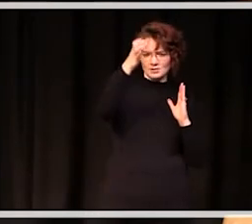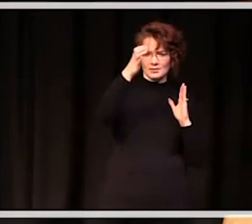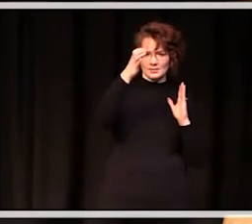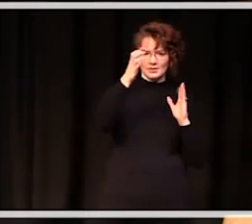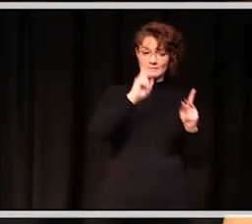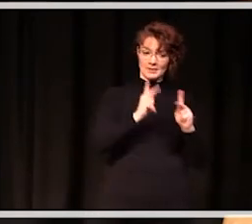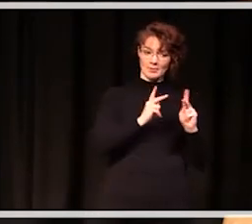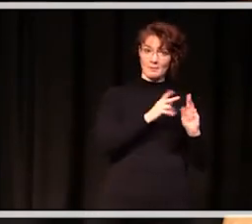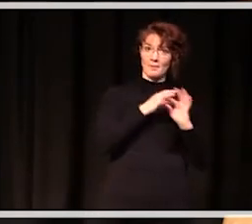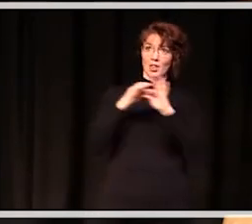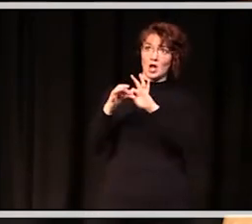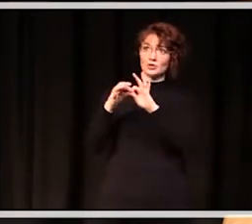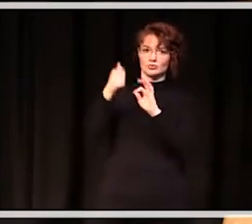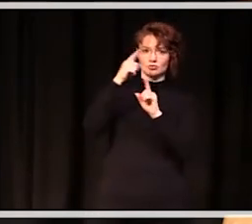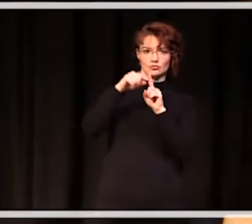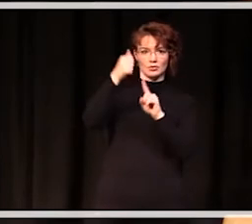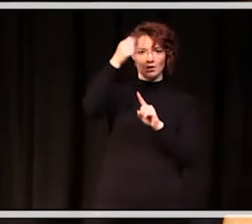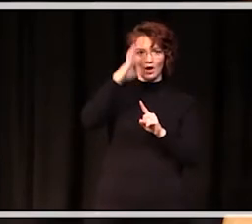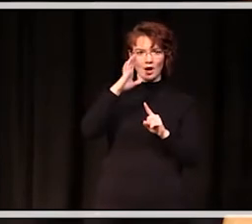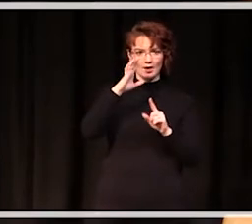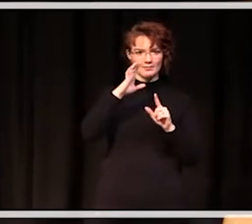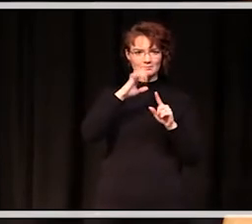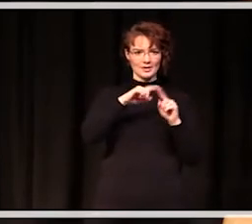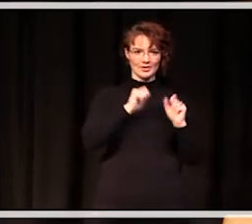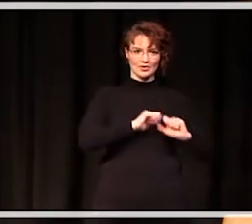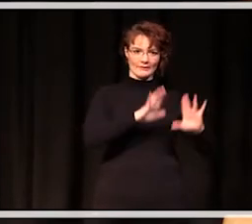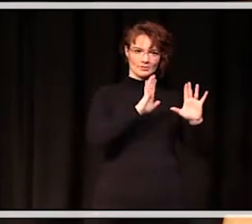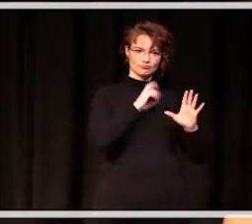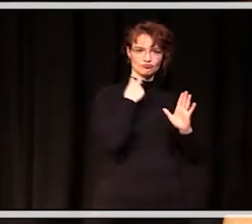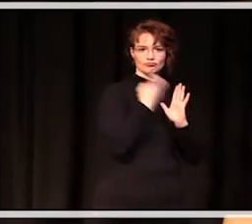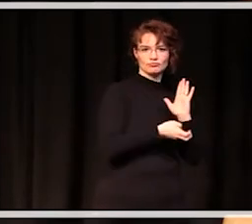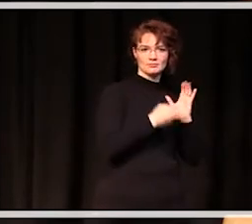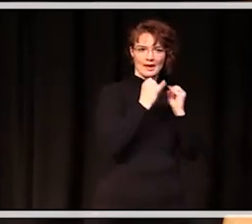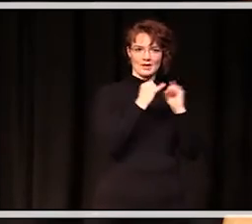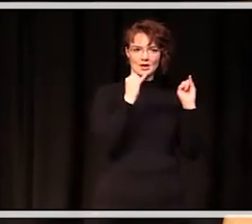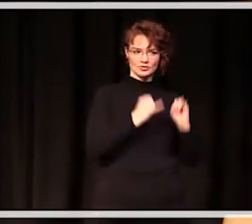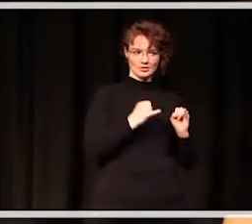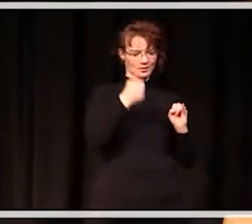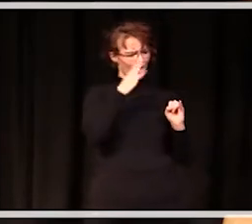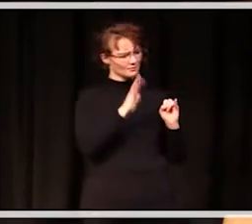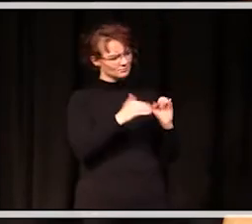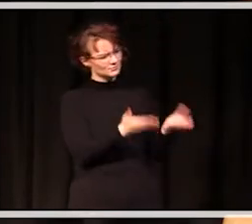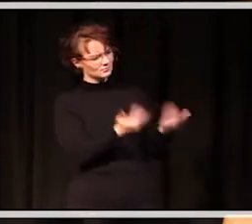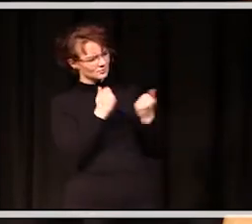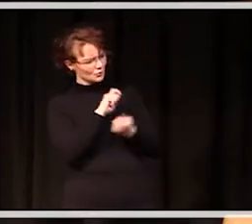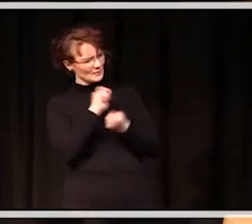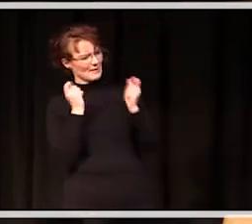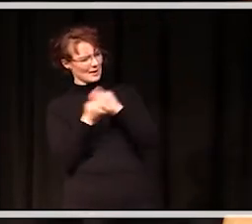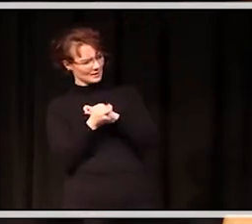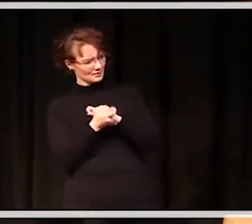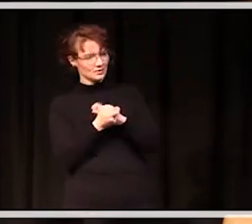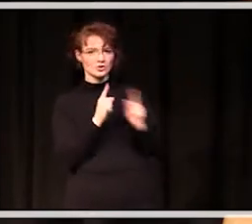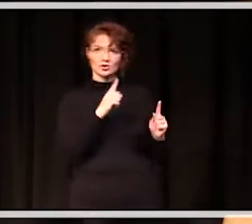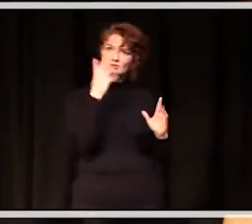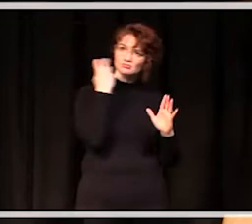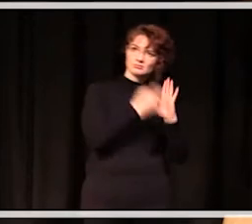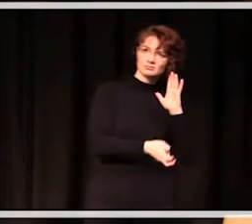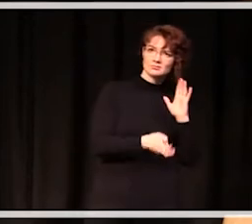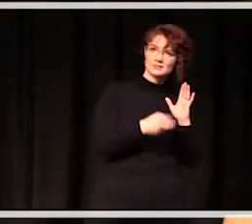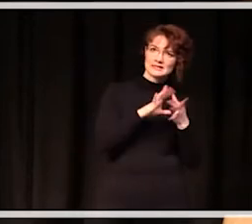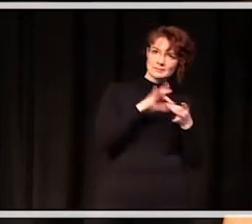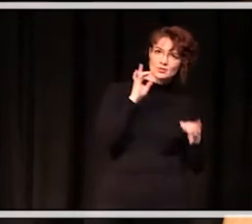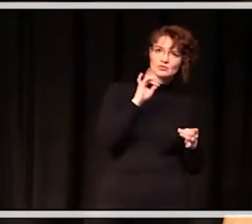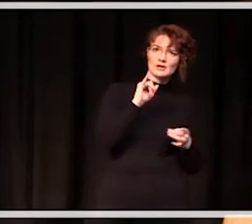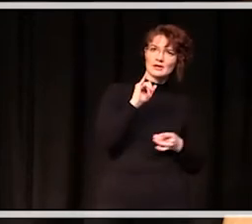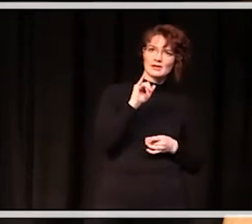people belong to Him and they're giving themselves to idolatry, and He's calling them to repentance, and He's saying, actually, you're engaged in adultery, a spiritual